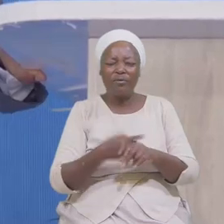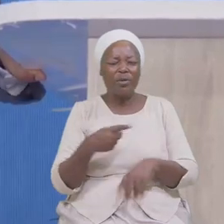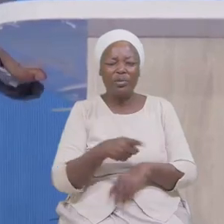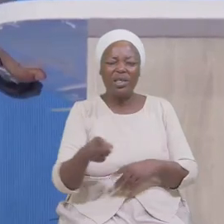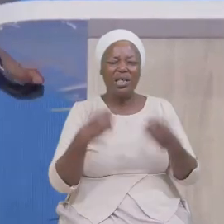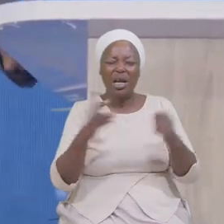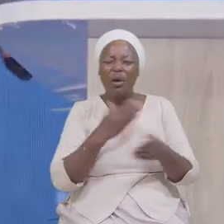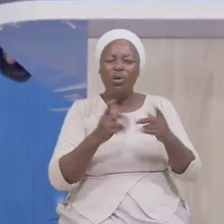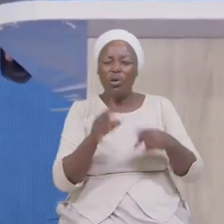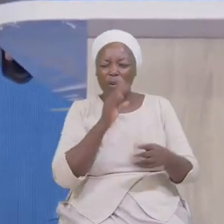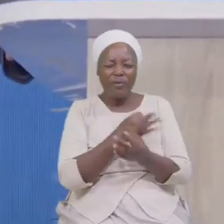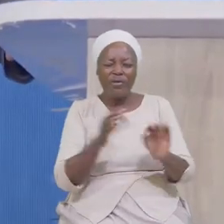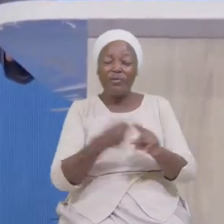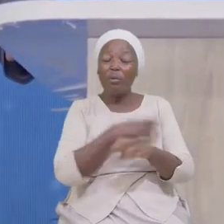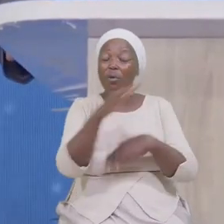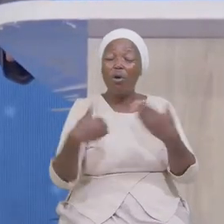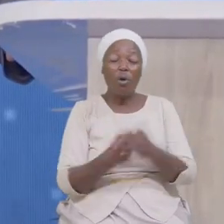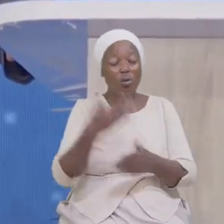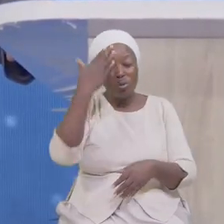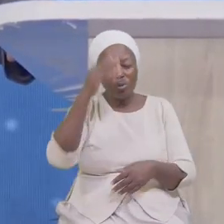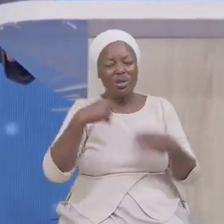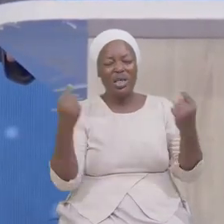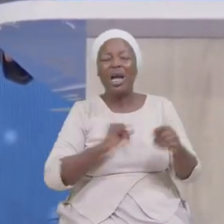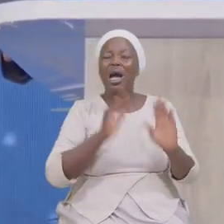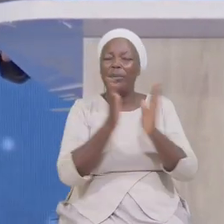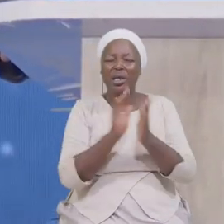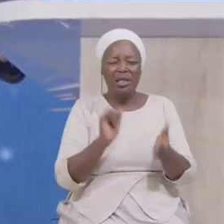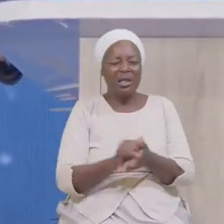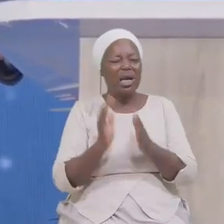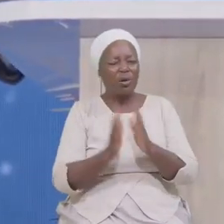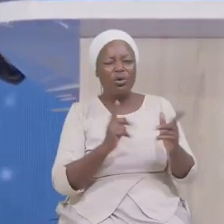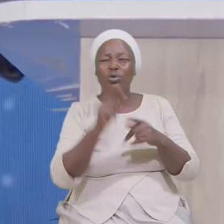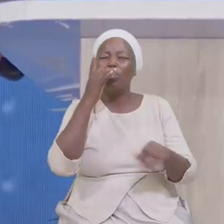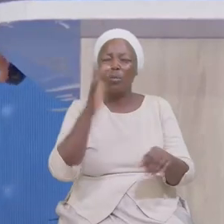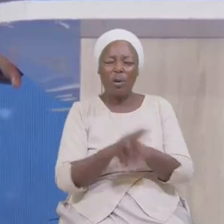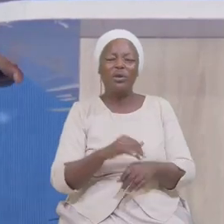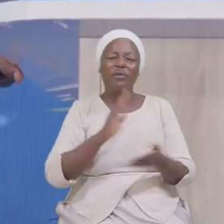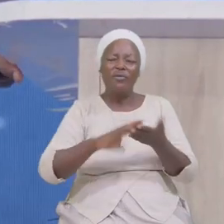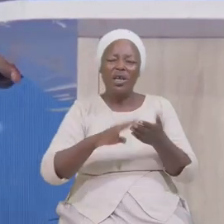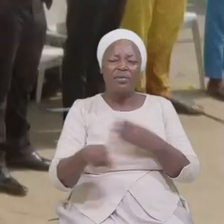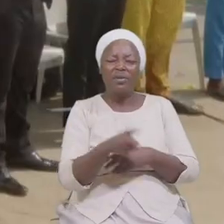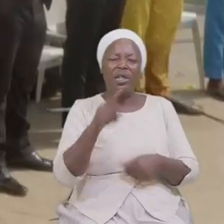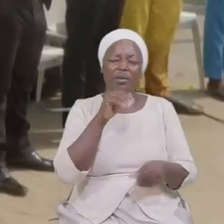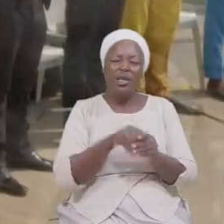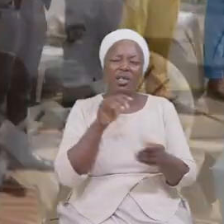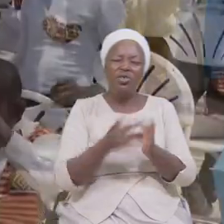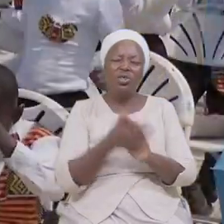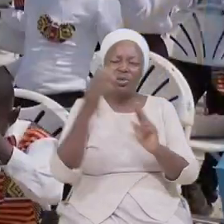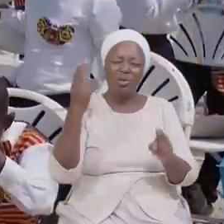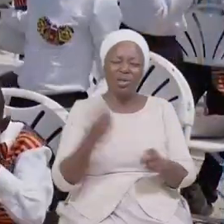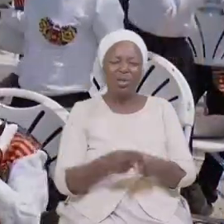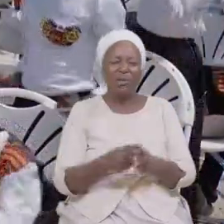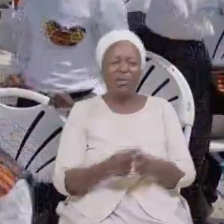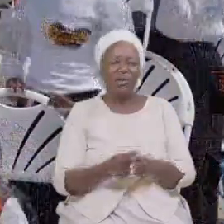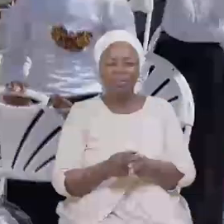known sin, I pray, according to your promise, forgive them in Jesus' name.